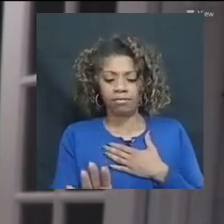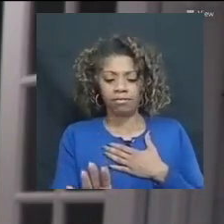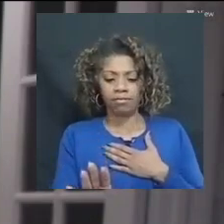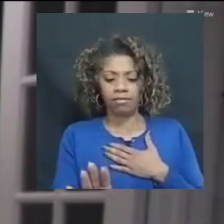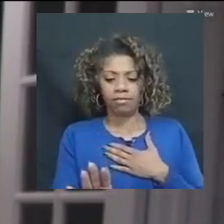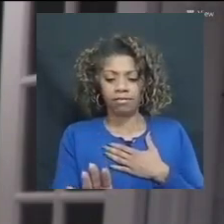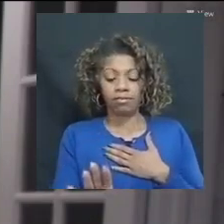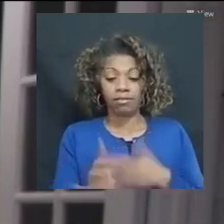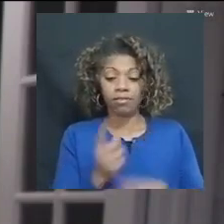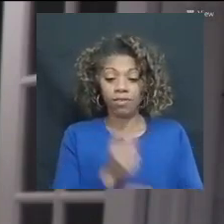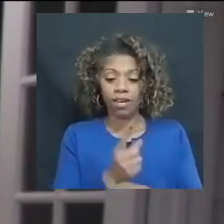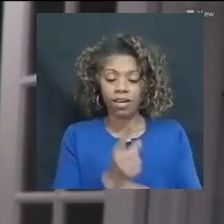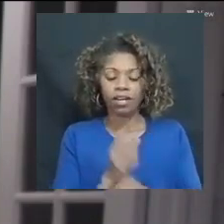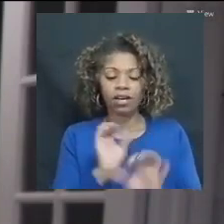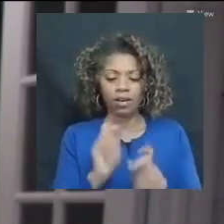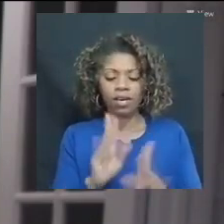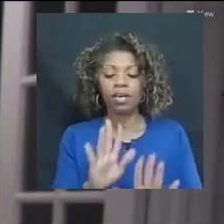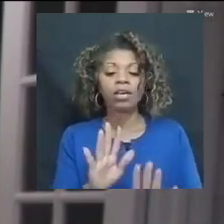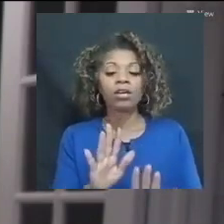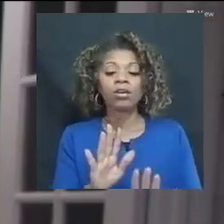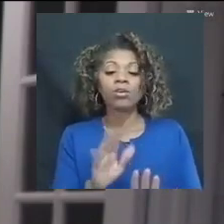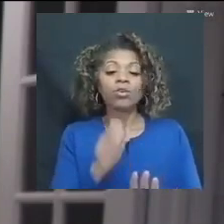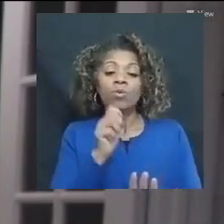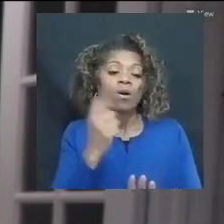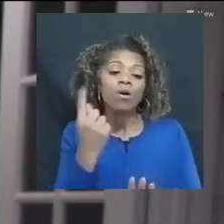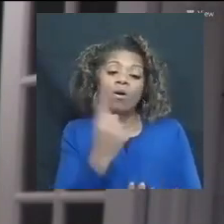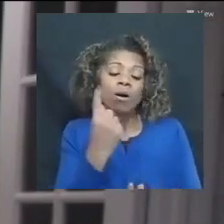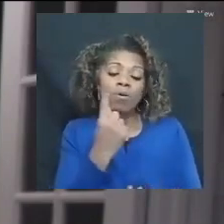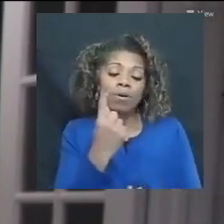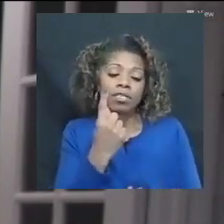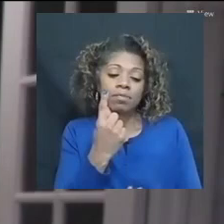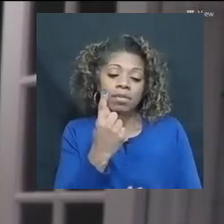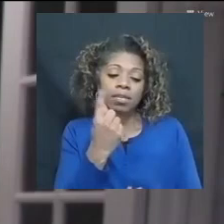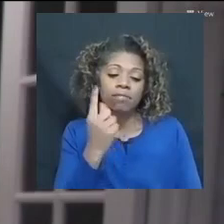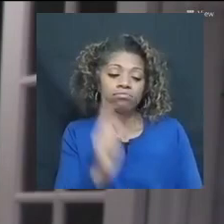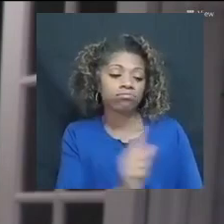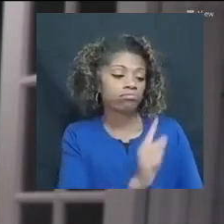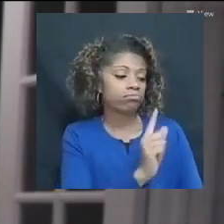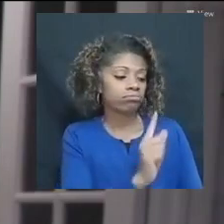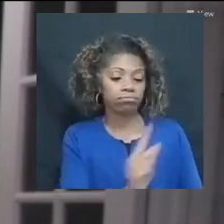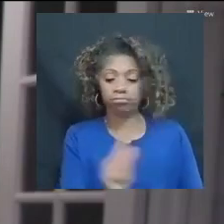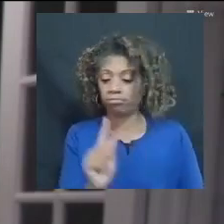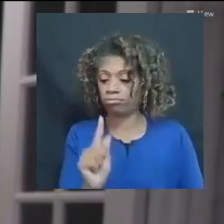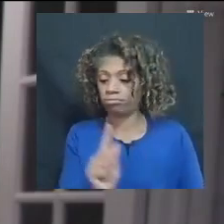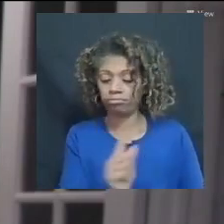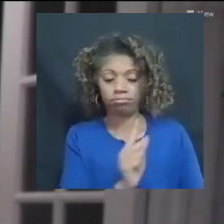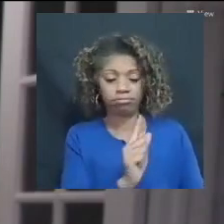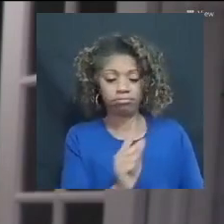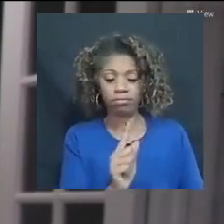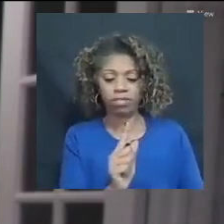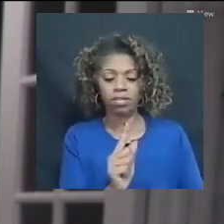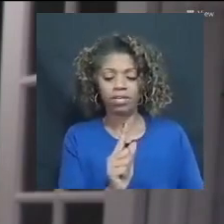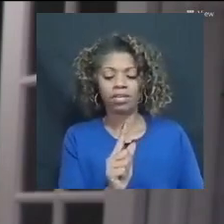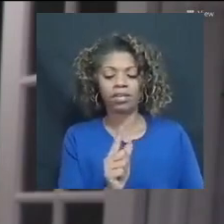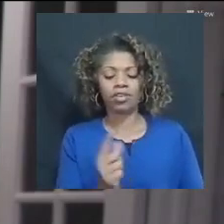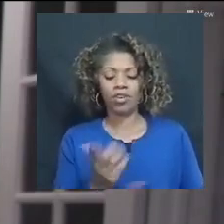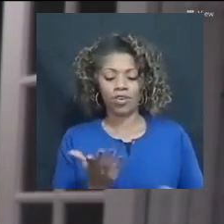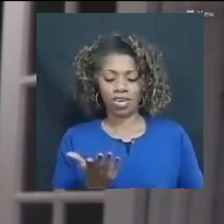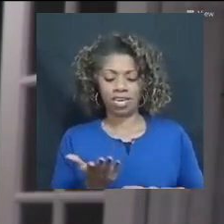not always be lost. You are right here. In your time, in your